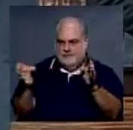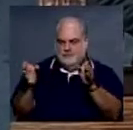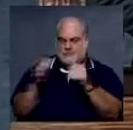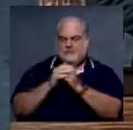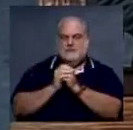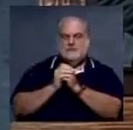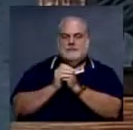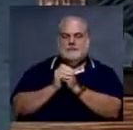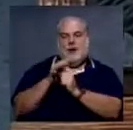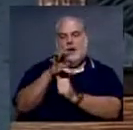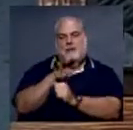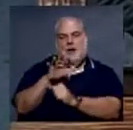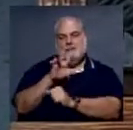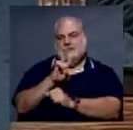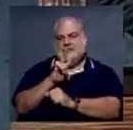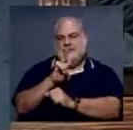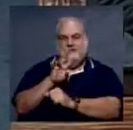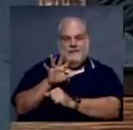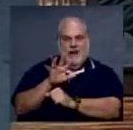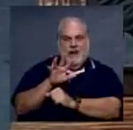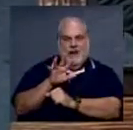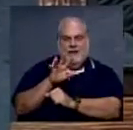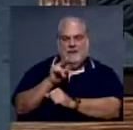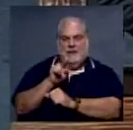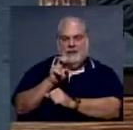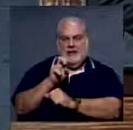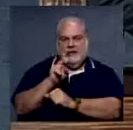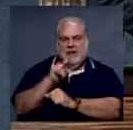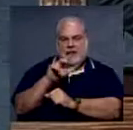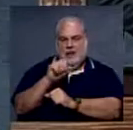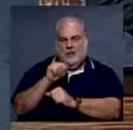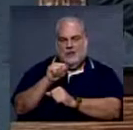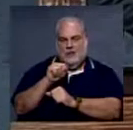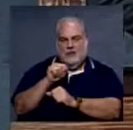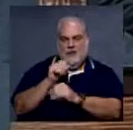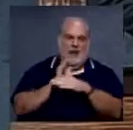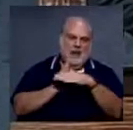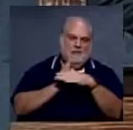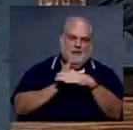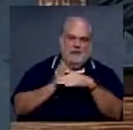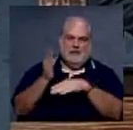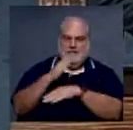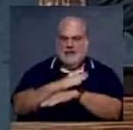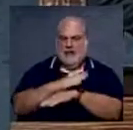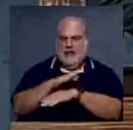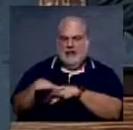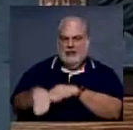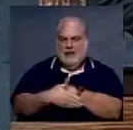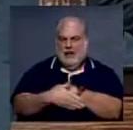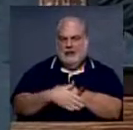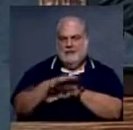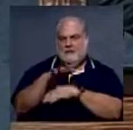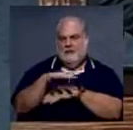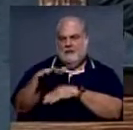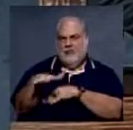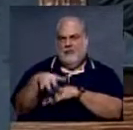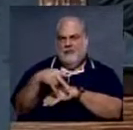proposes approximately 75 kennels with an average daytime and nighttime population of 55 pets.